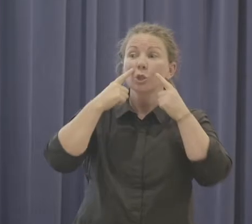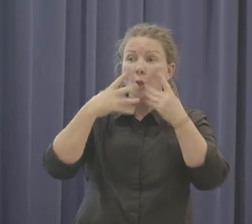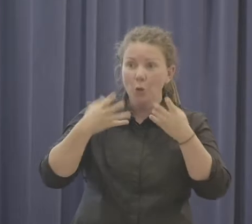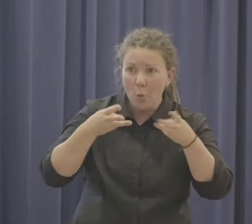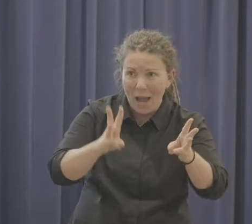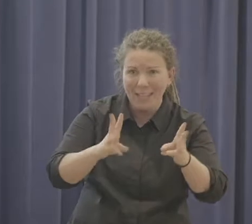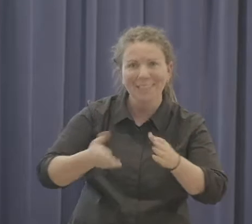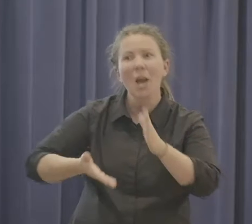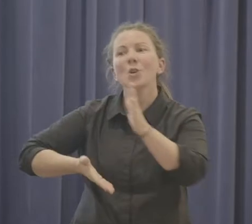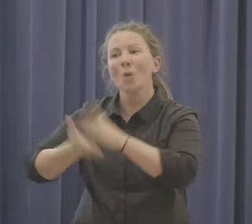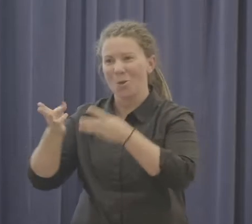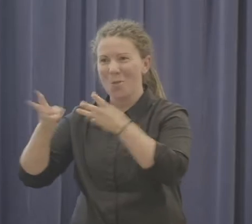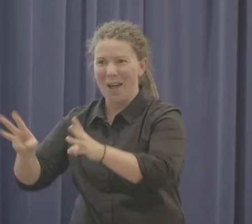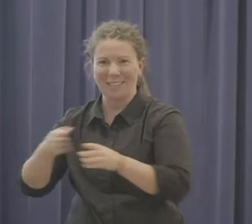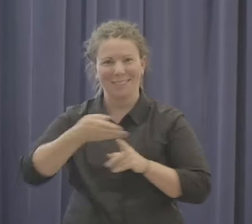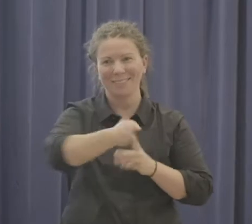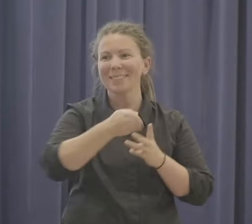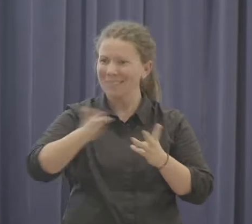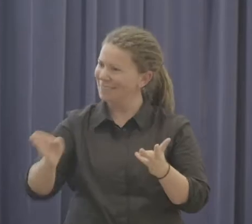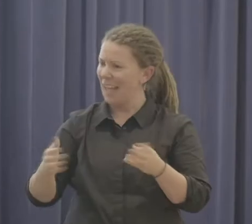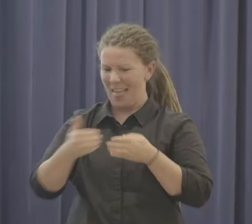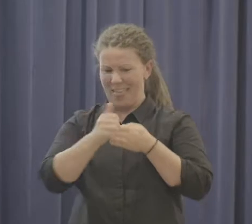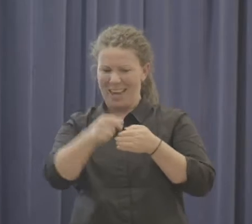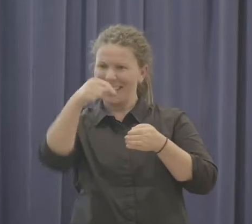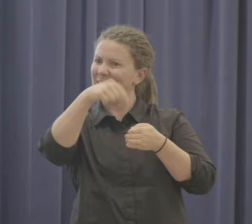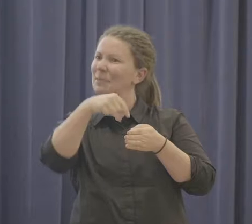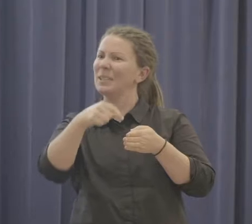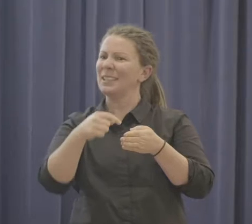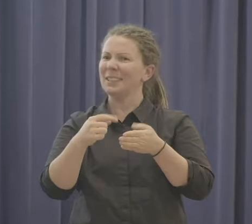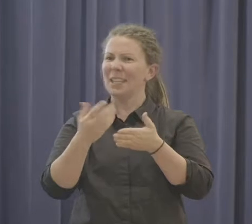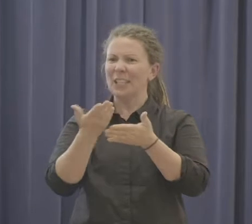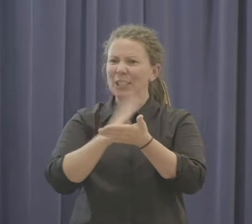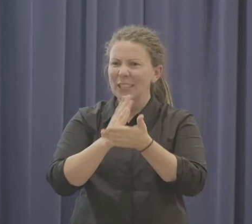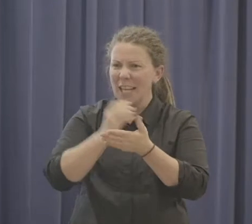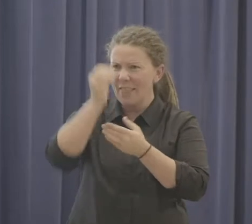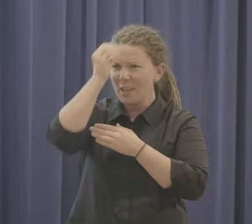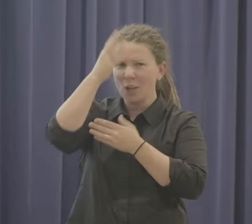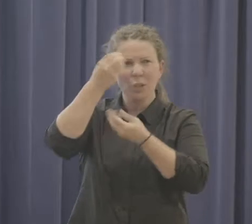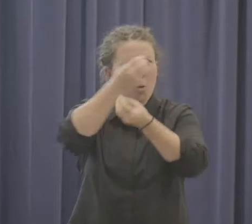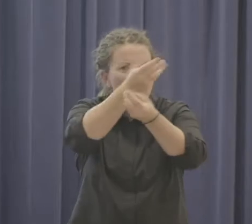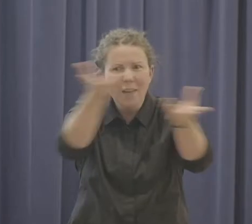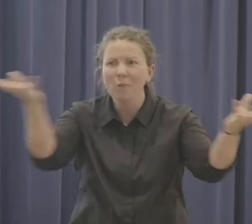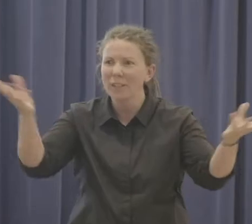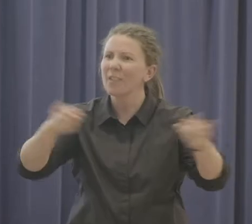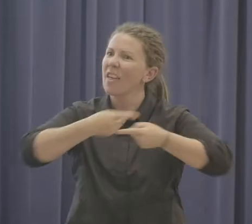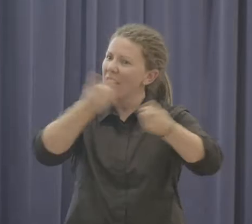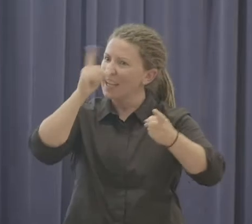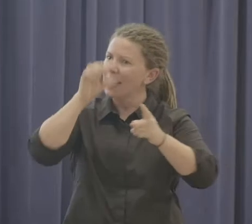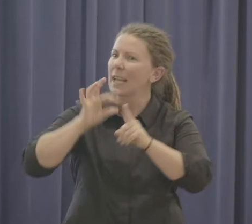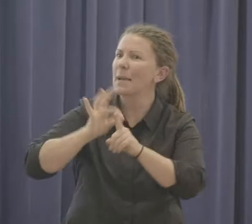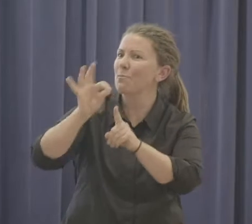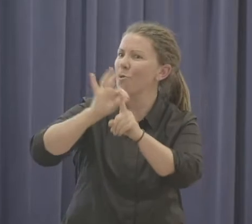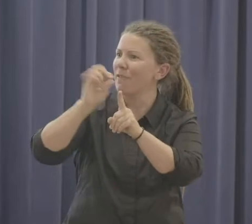To me, this means a leader is someone who shares their knowledge with other people and lets other people share their knowledge with them so they can keep